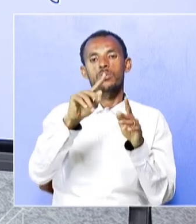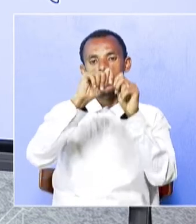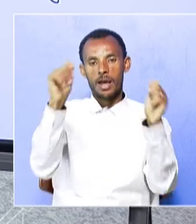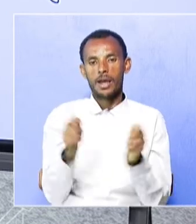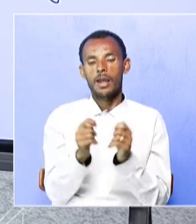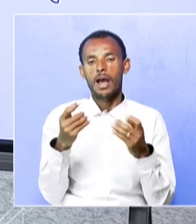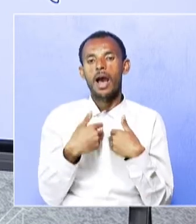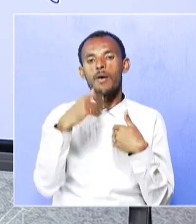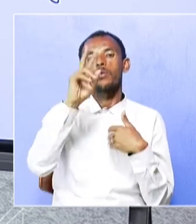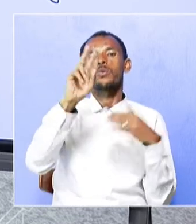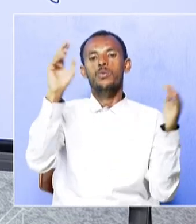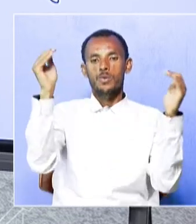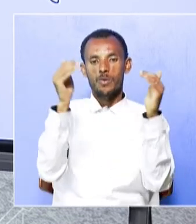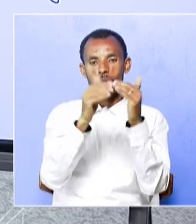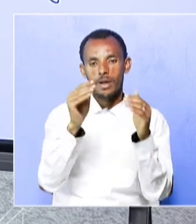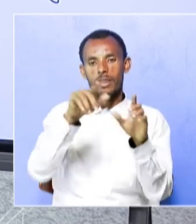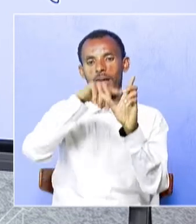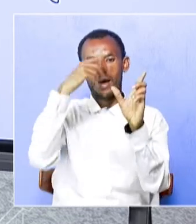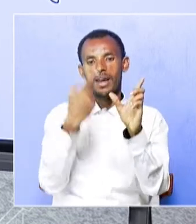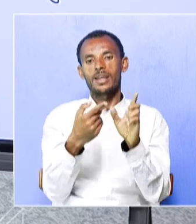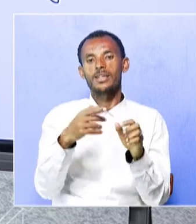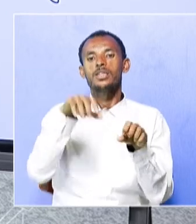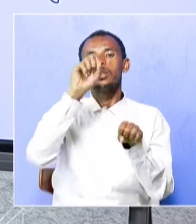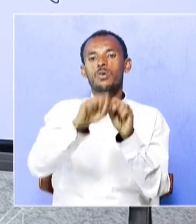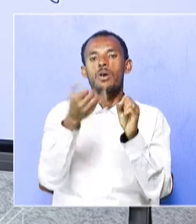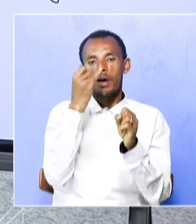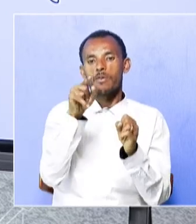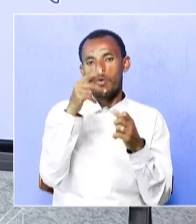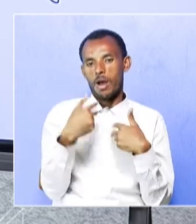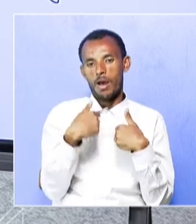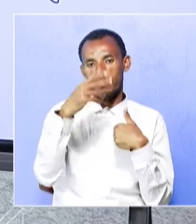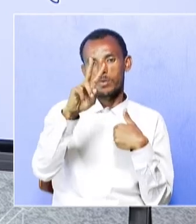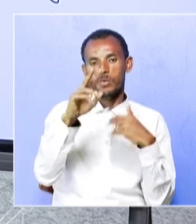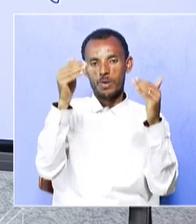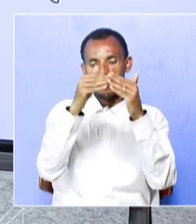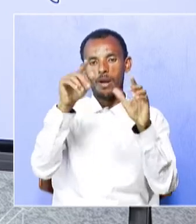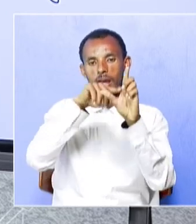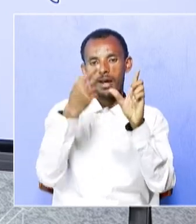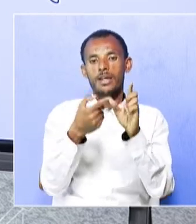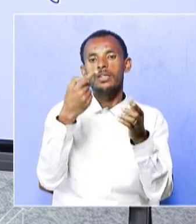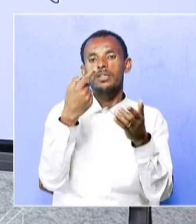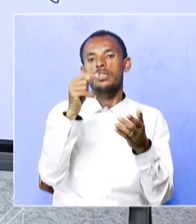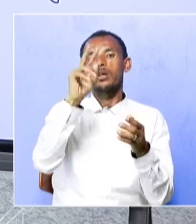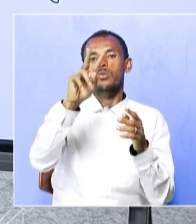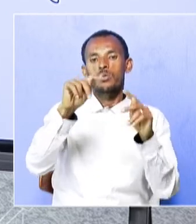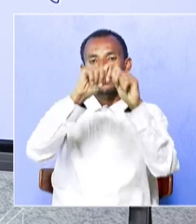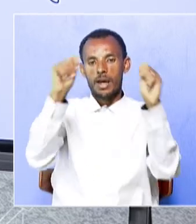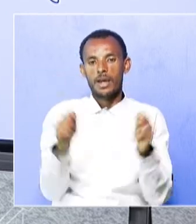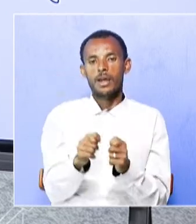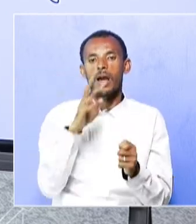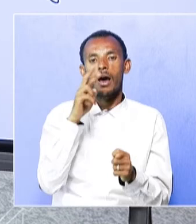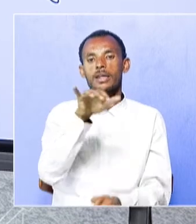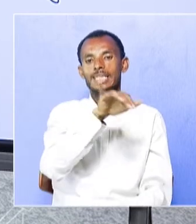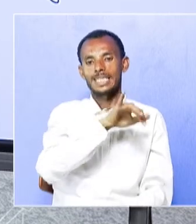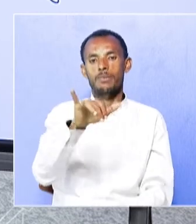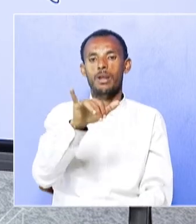two congruent angles. So if you have two congruent angles, by default, the two triangles are similar. Okay, you